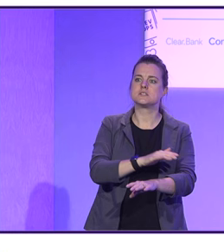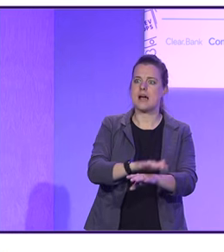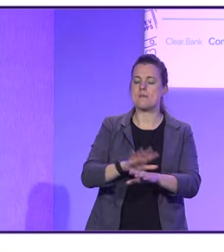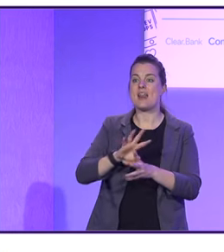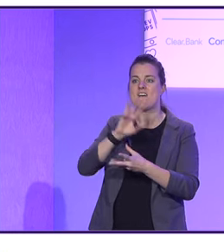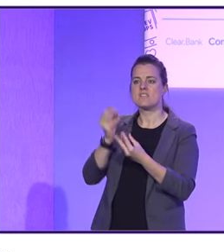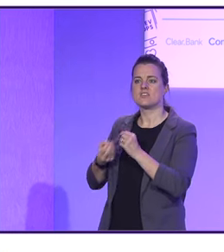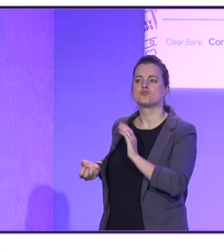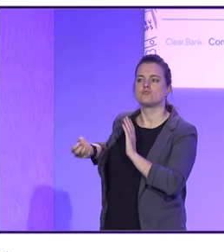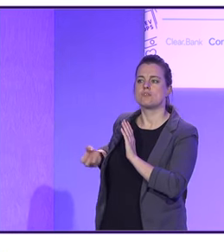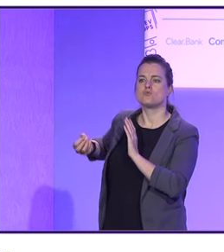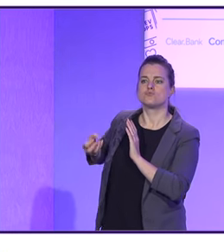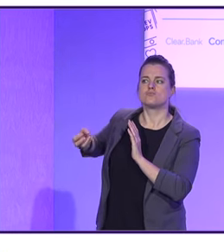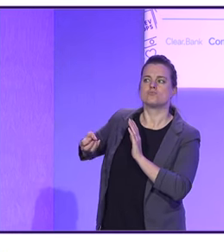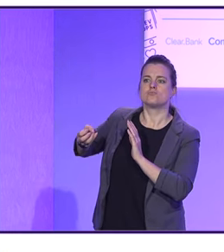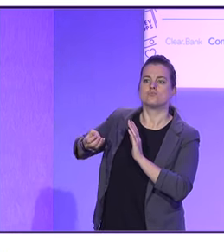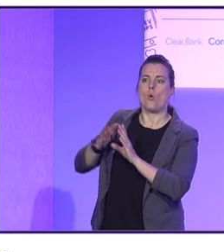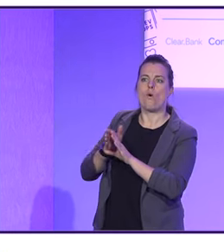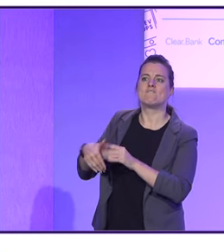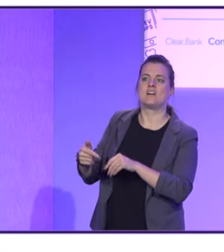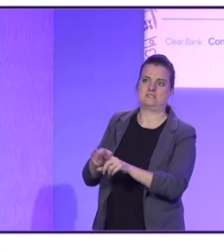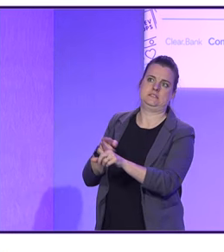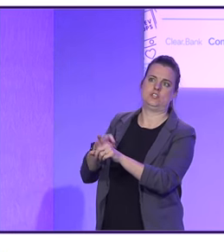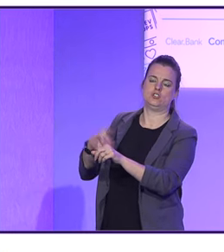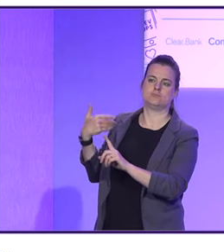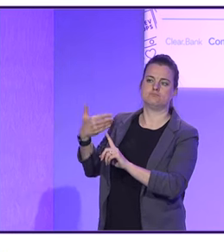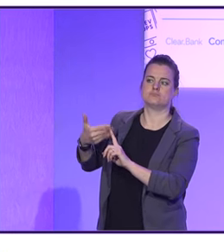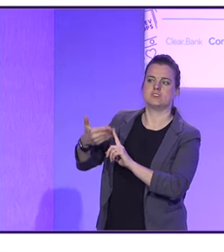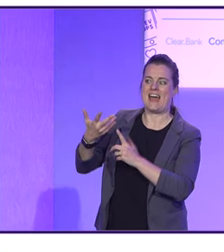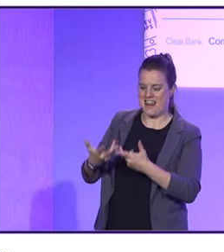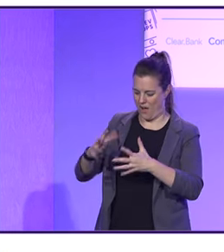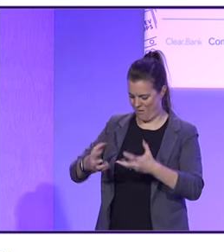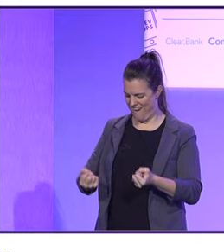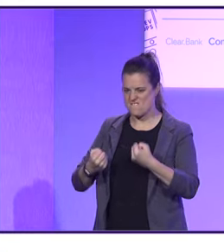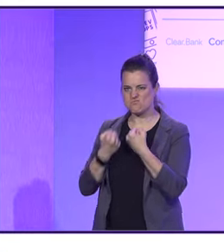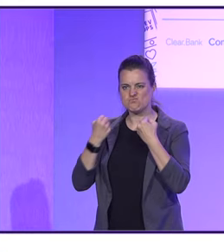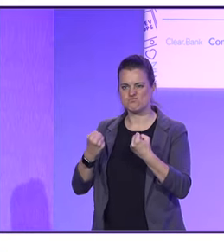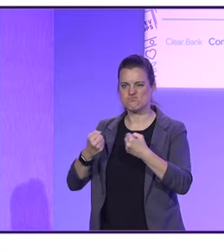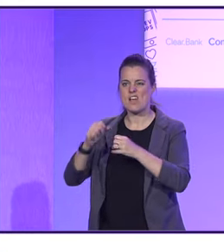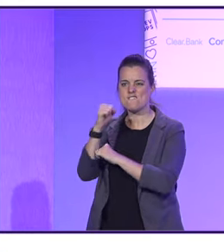to what we have now, which I think is a really solid piece of infrastructure. So thank you, everyone.